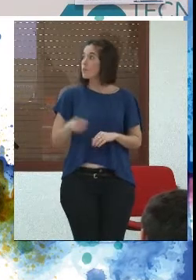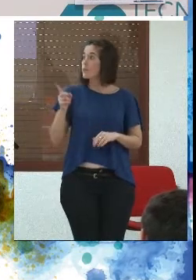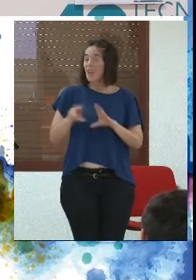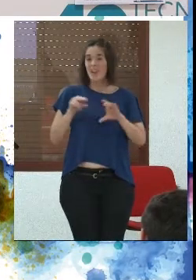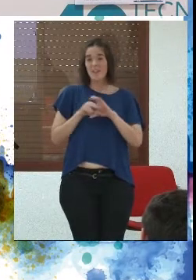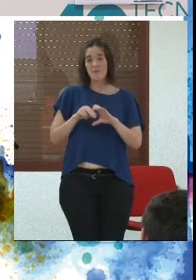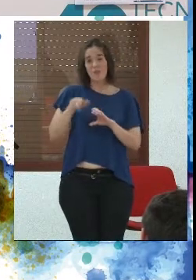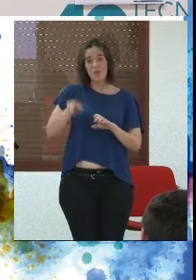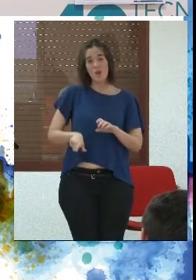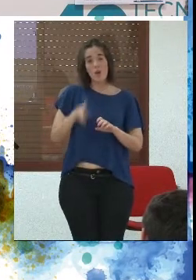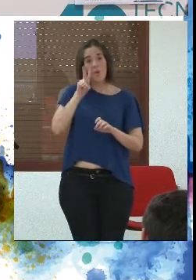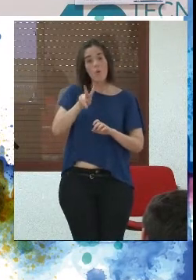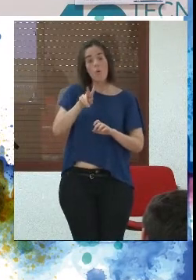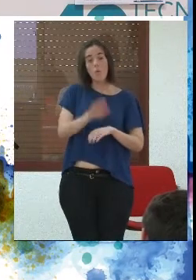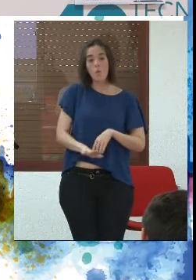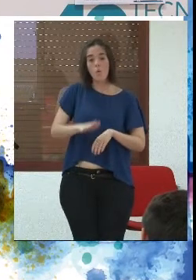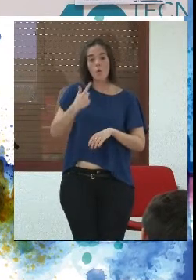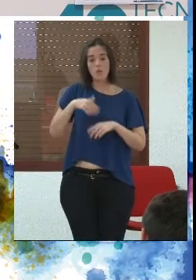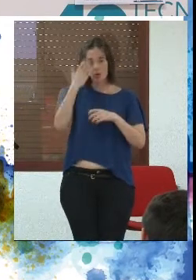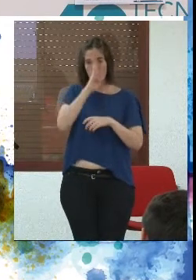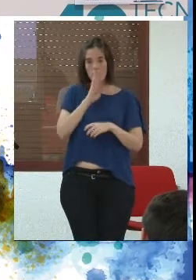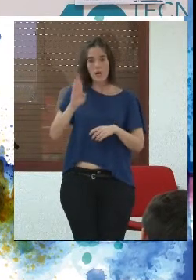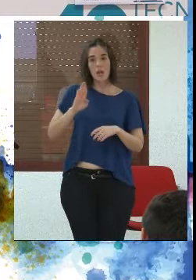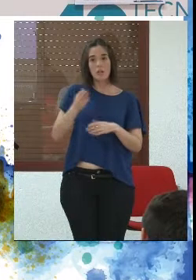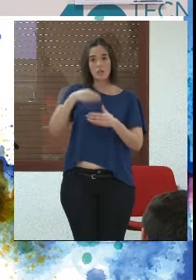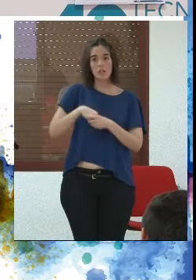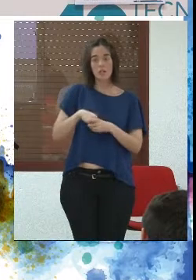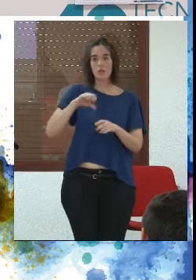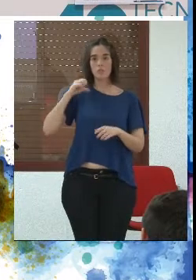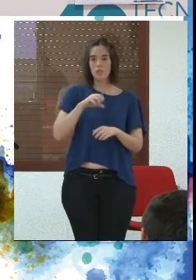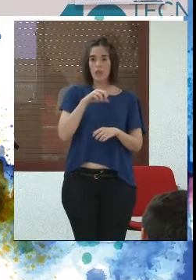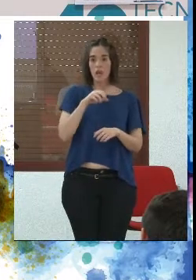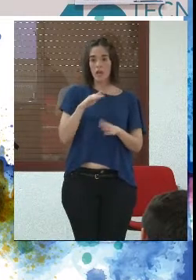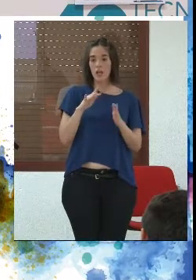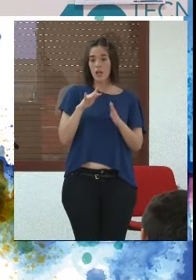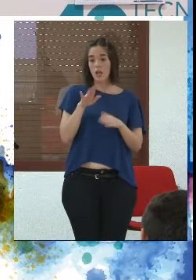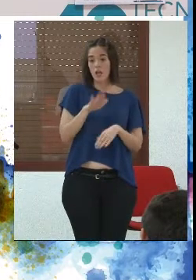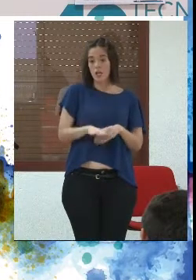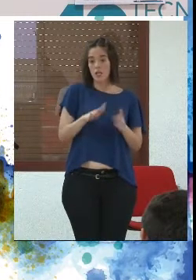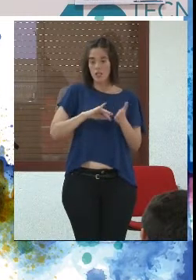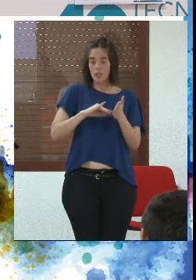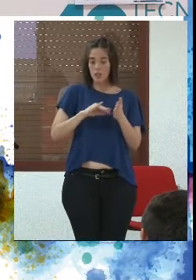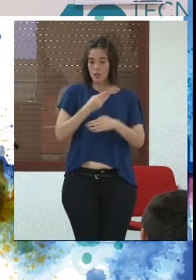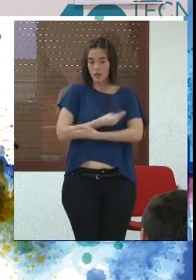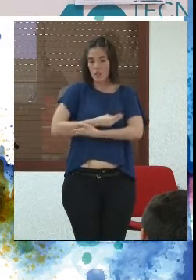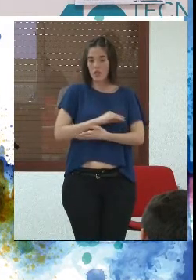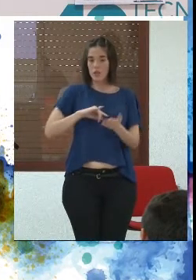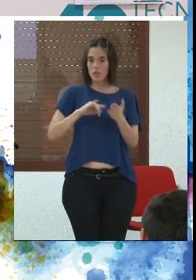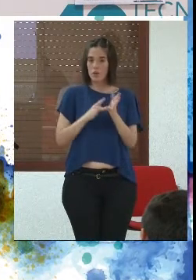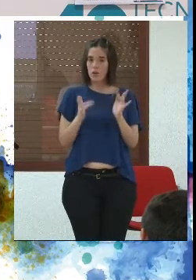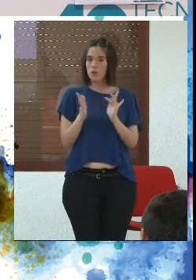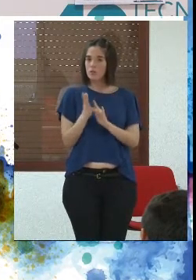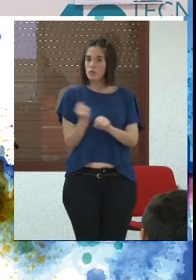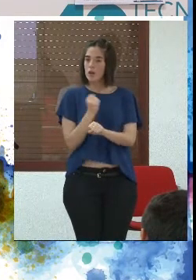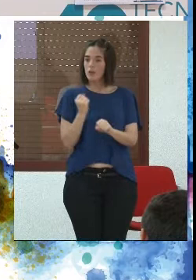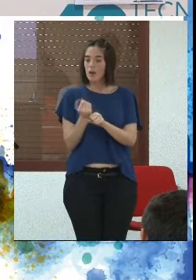lower limbs on the patient. On the video you see a child who suffers cerebral palsy, with which we work in the hospital, Niño